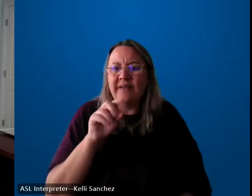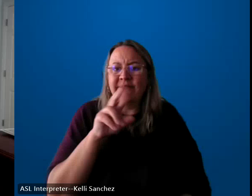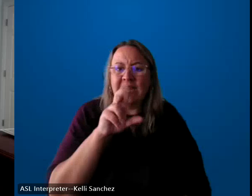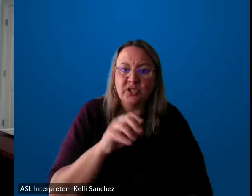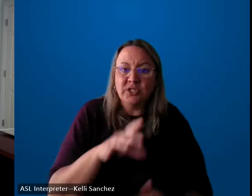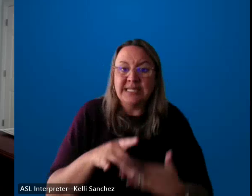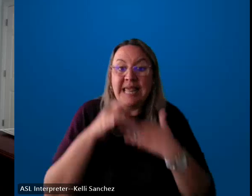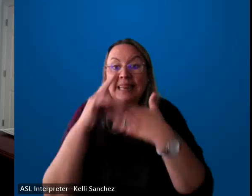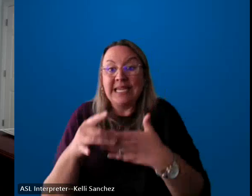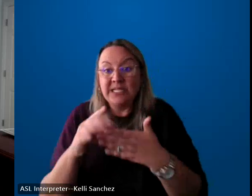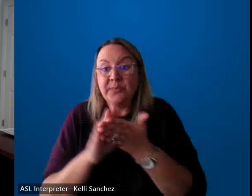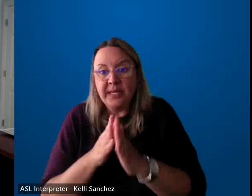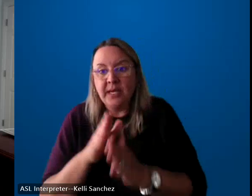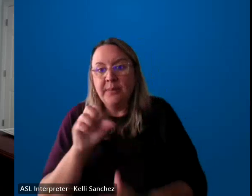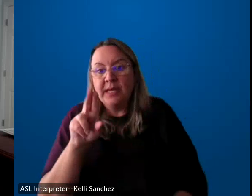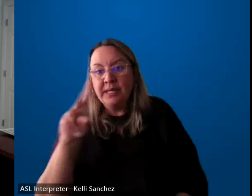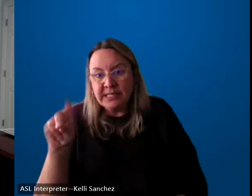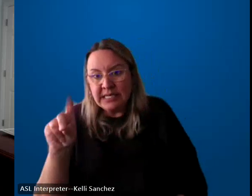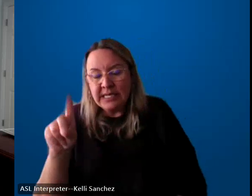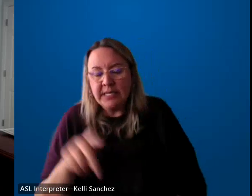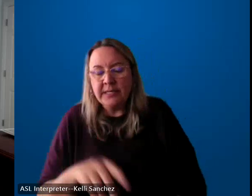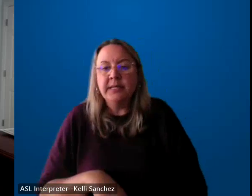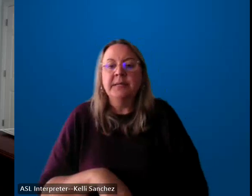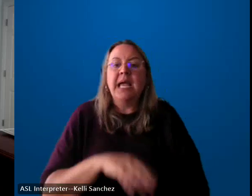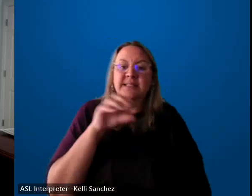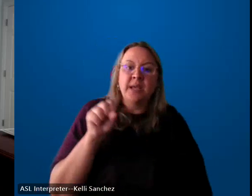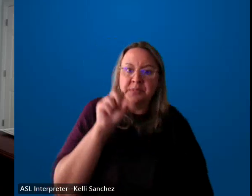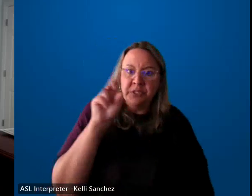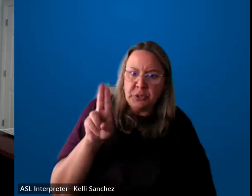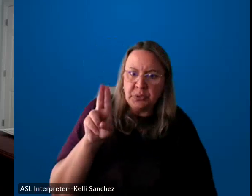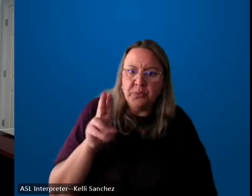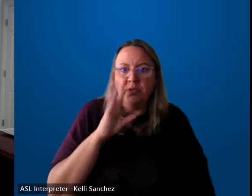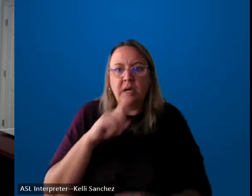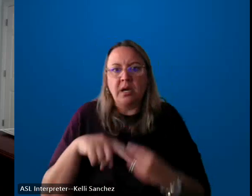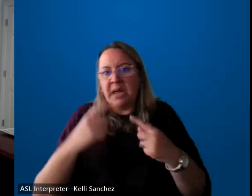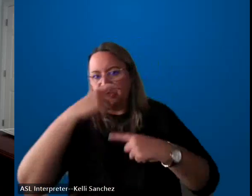use and substance use disorder. When it comes to trauma,